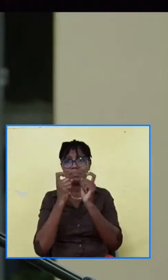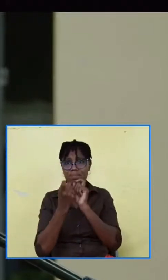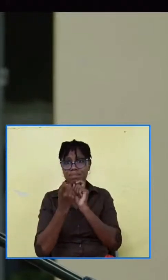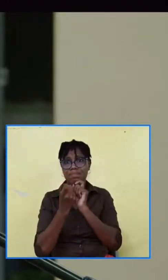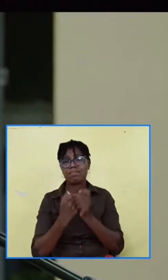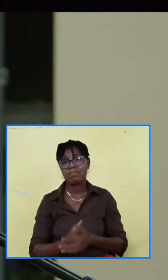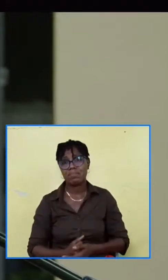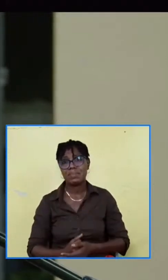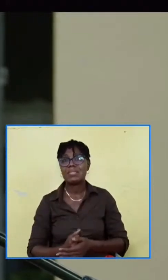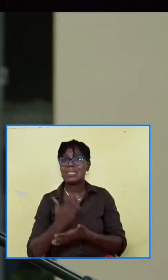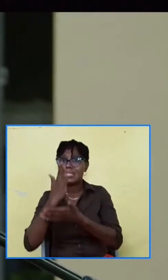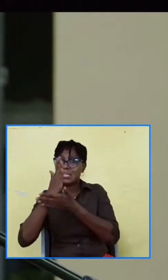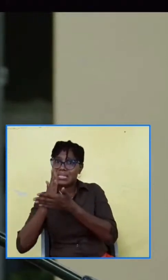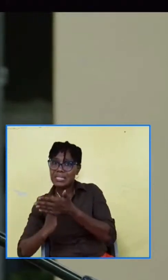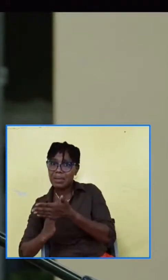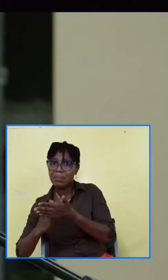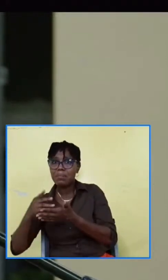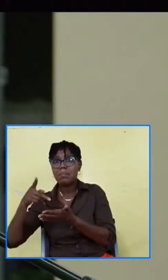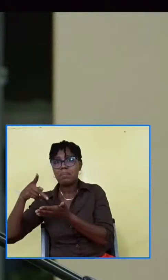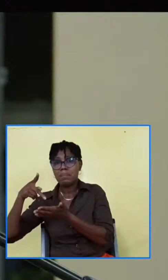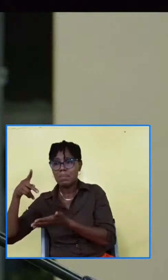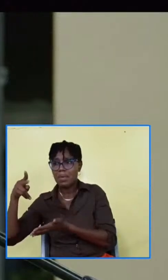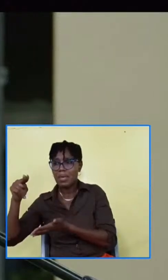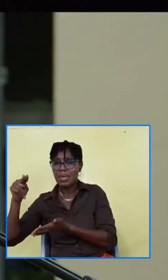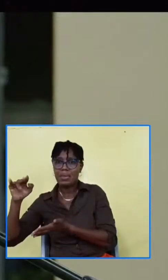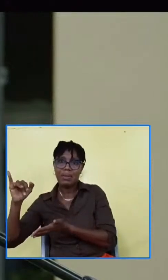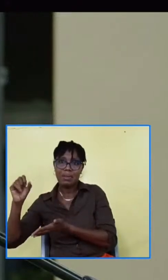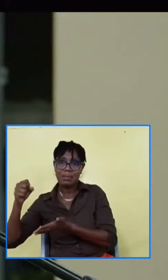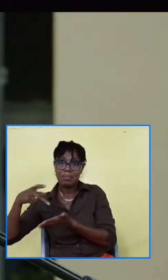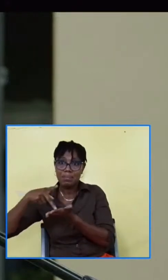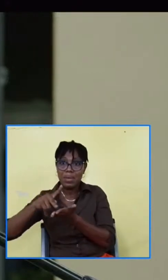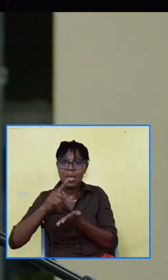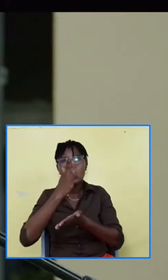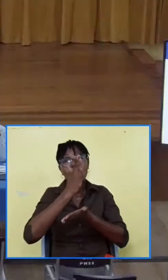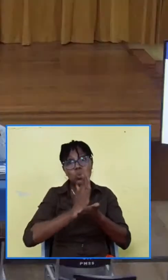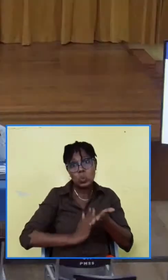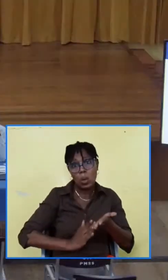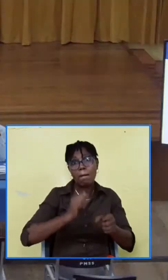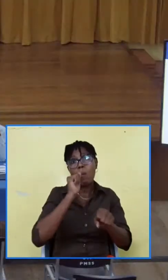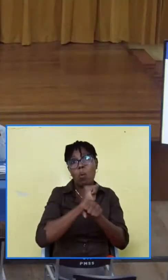Partial employment, partial pension. Just that comment. Thanks.